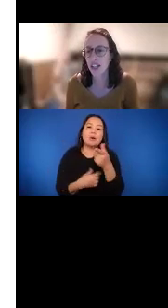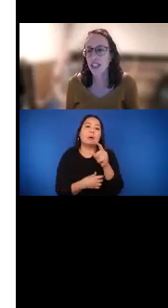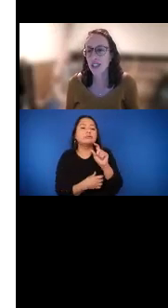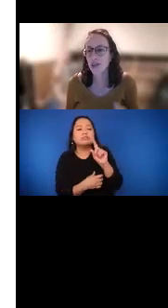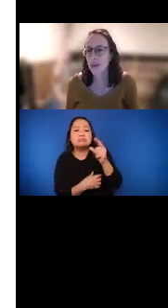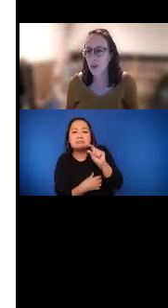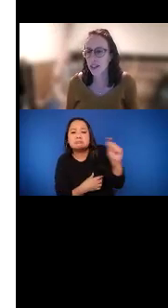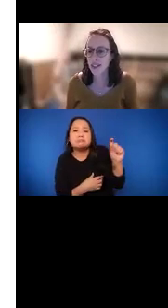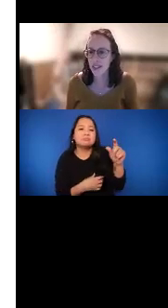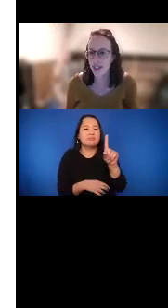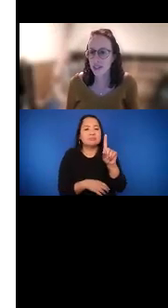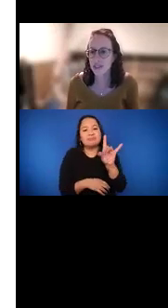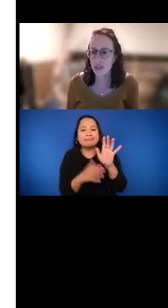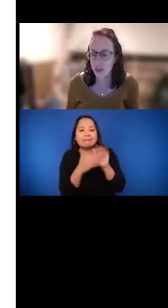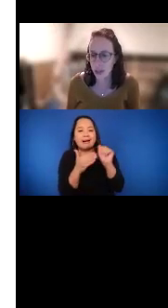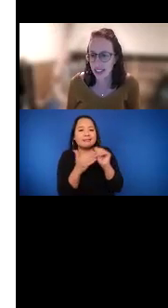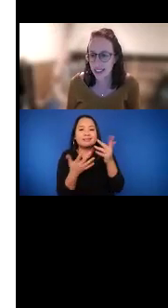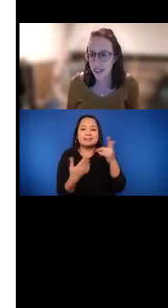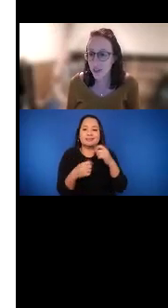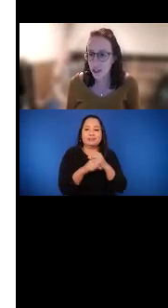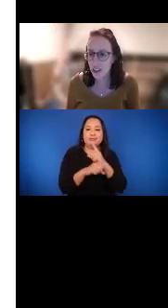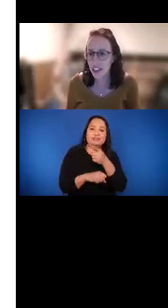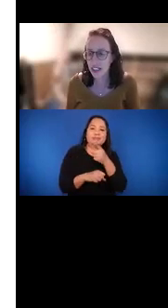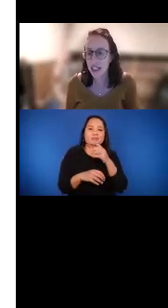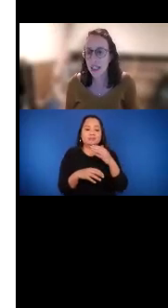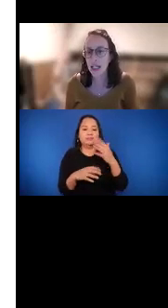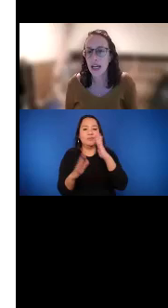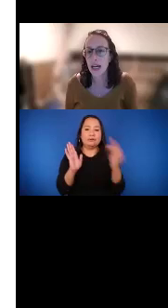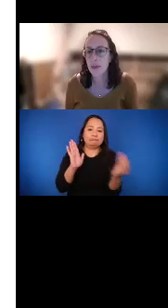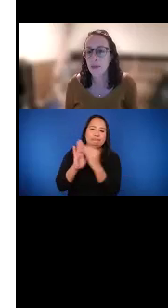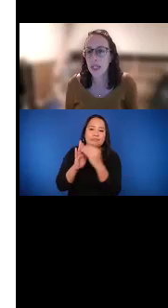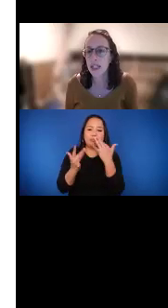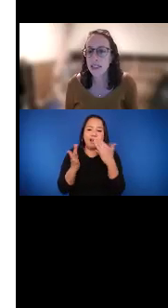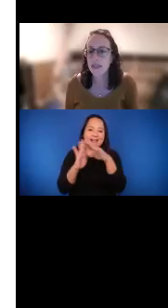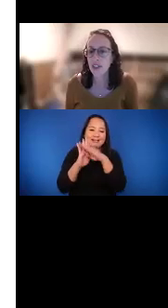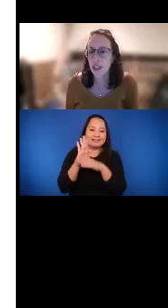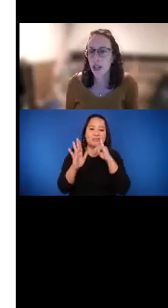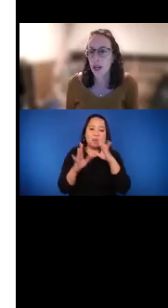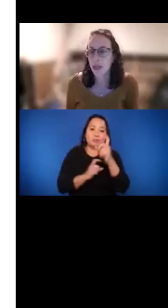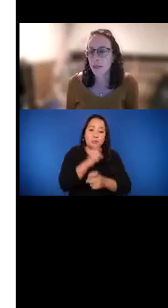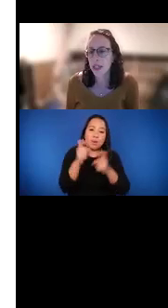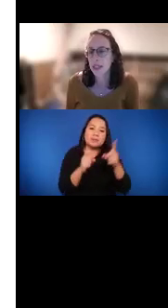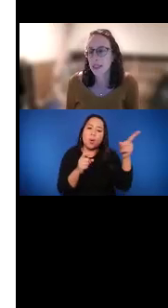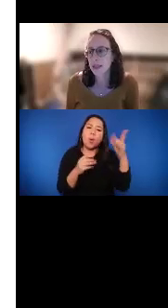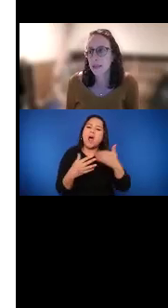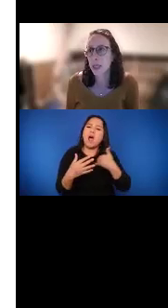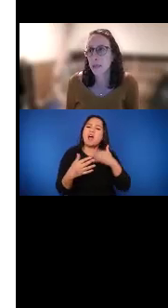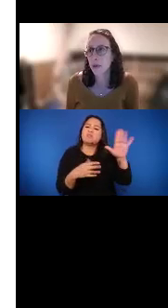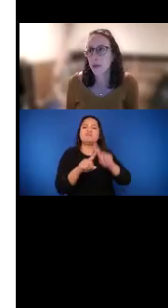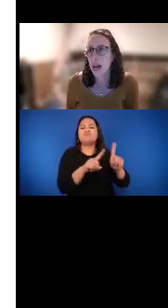donation. So they work in a lot of different ways, unfortunately. But it is very common